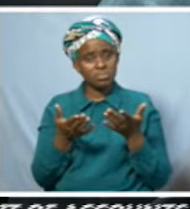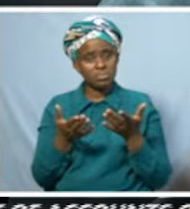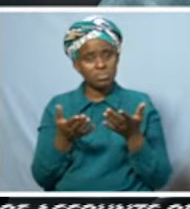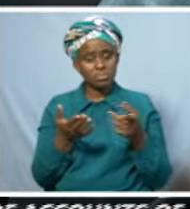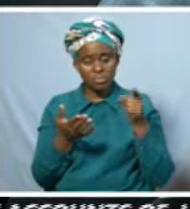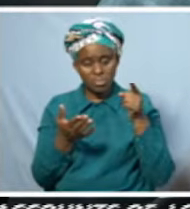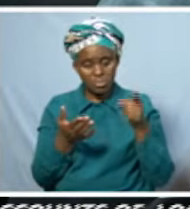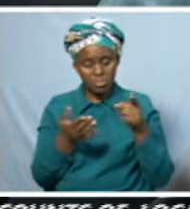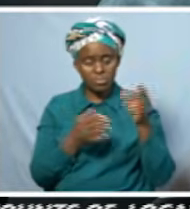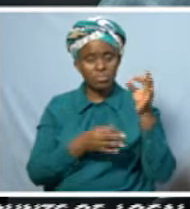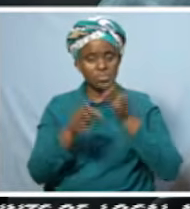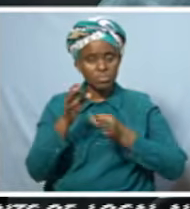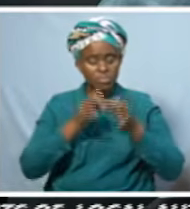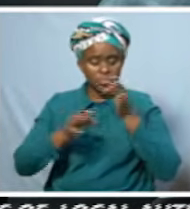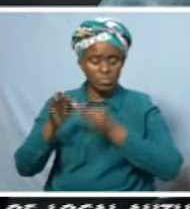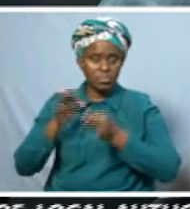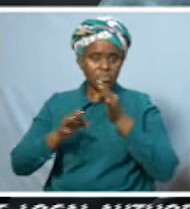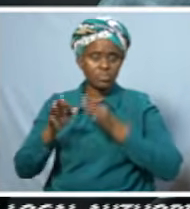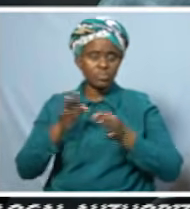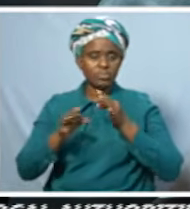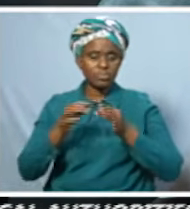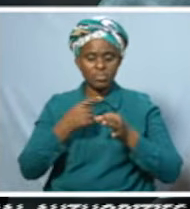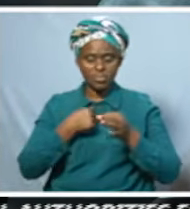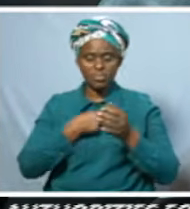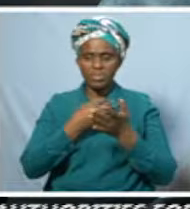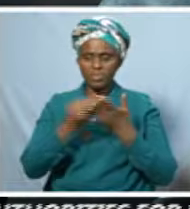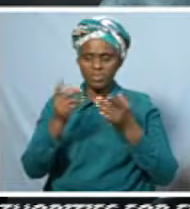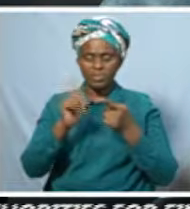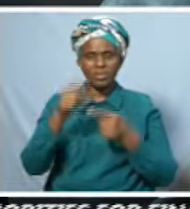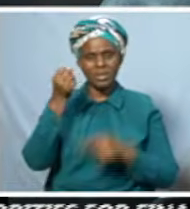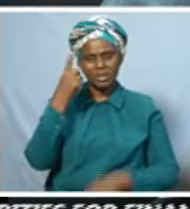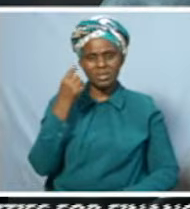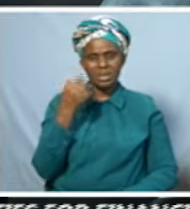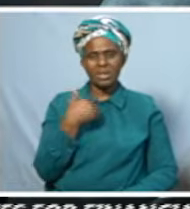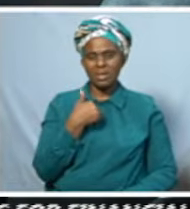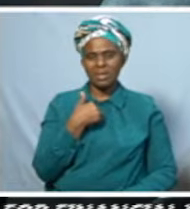This is statement, I'm failing to understand.